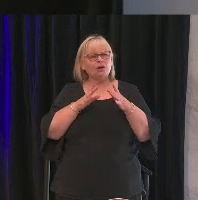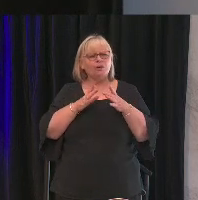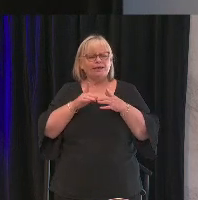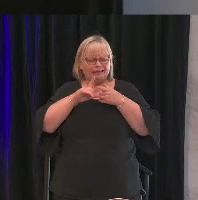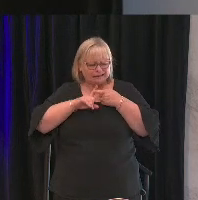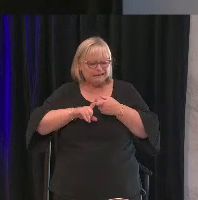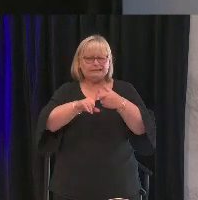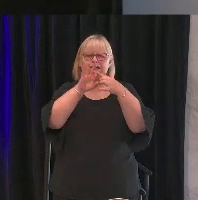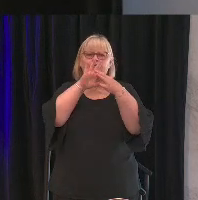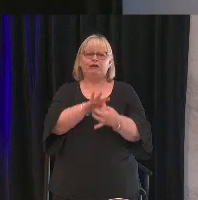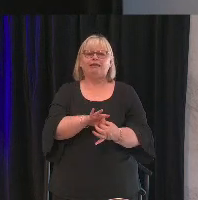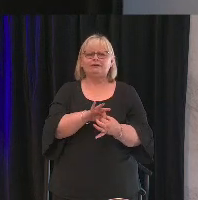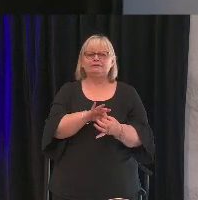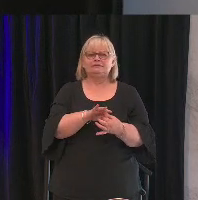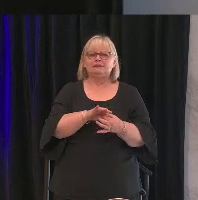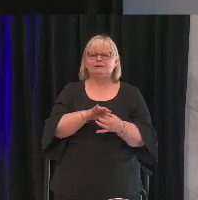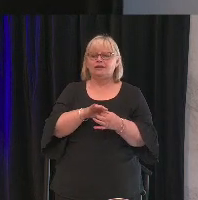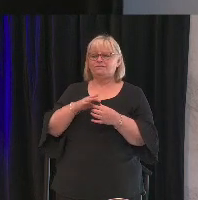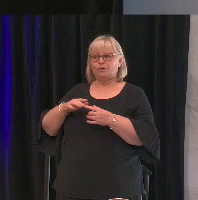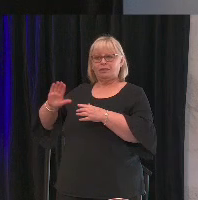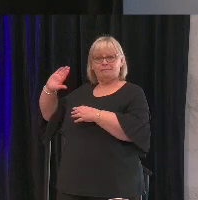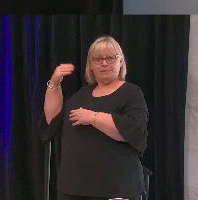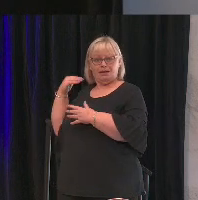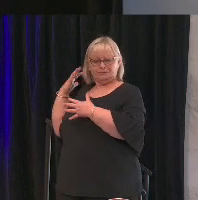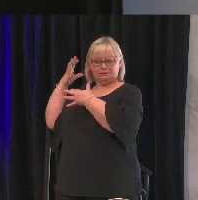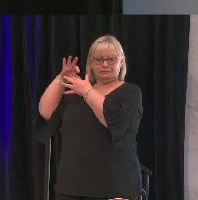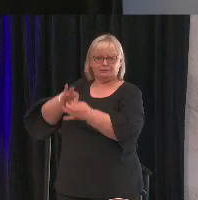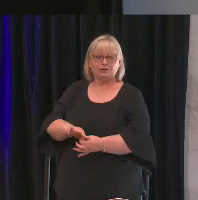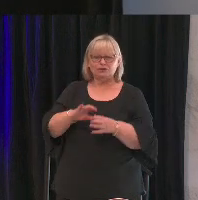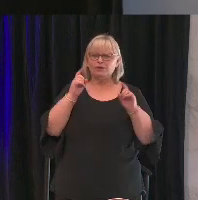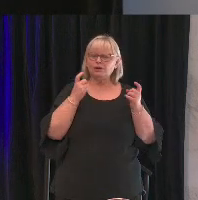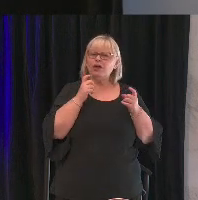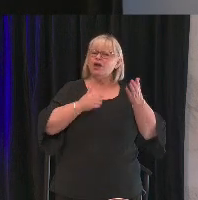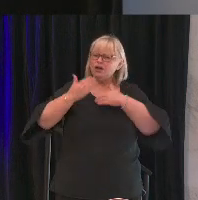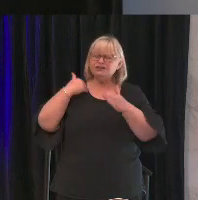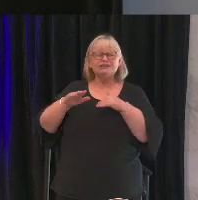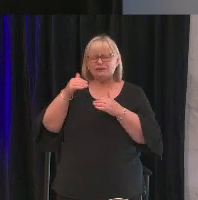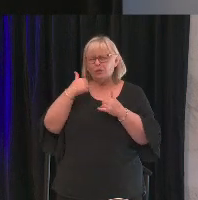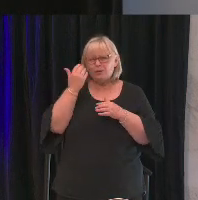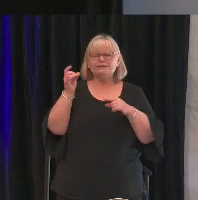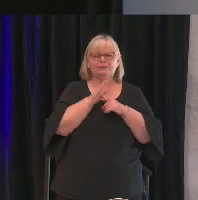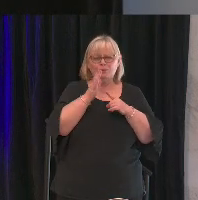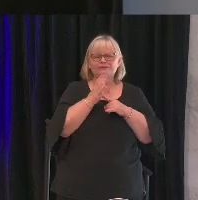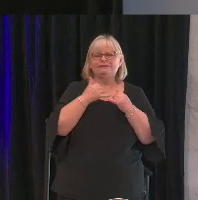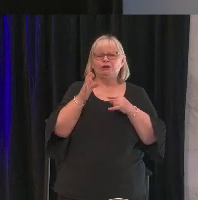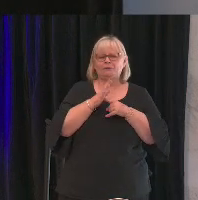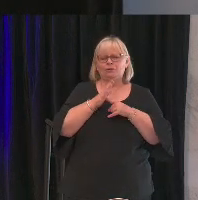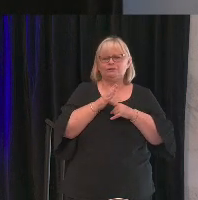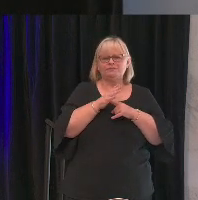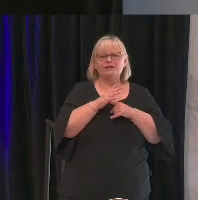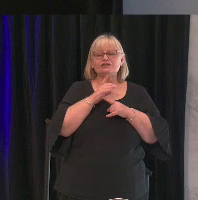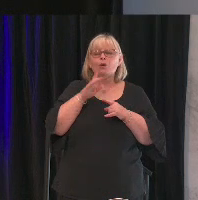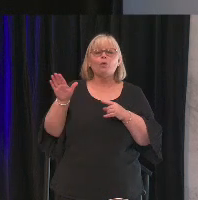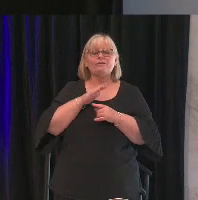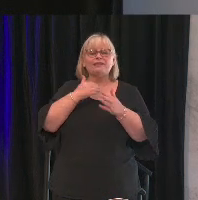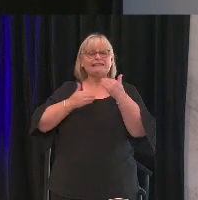continuing relevance of Australia's past to its present concerns. History always matters and resonates. The historical